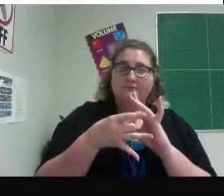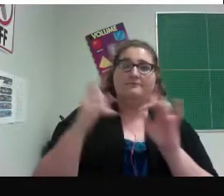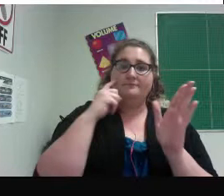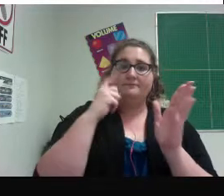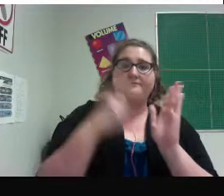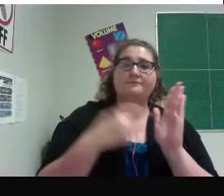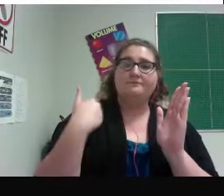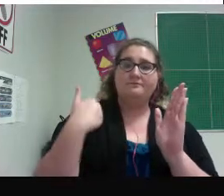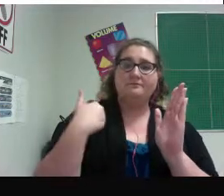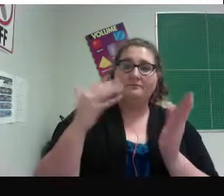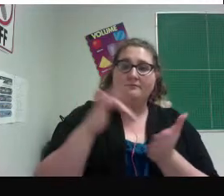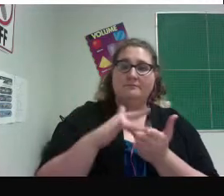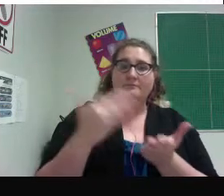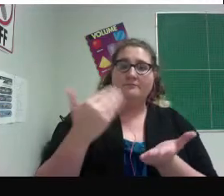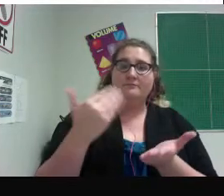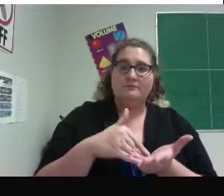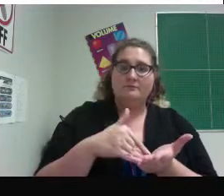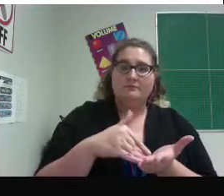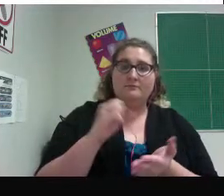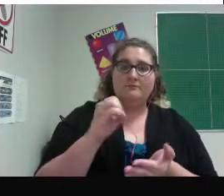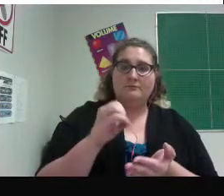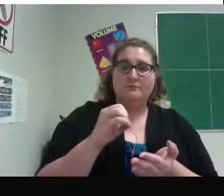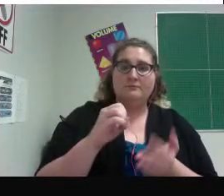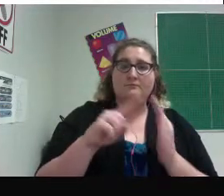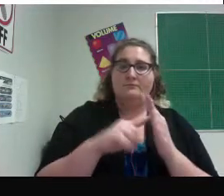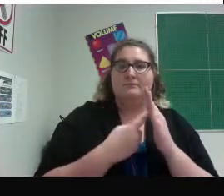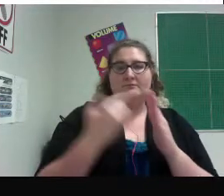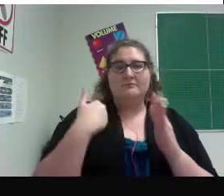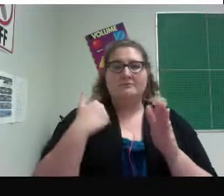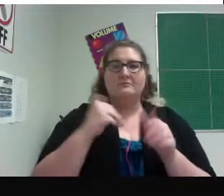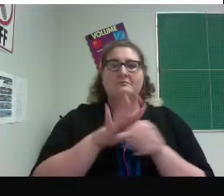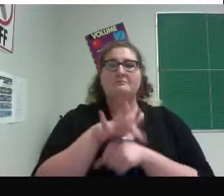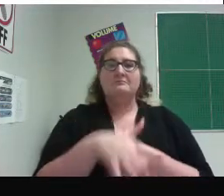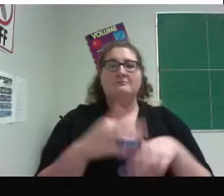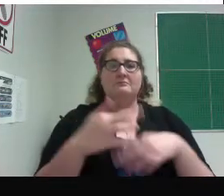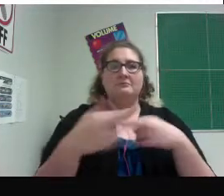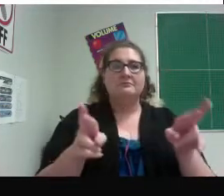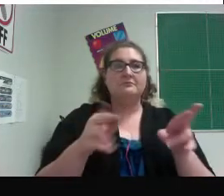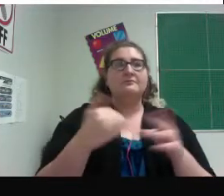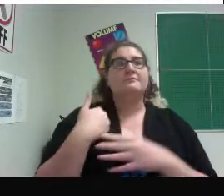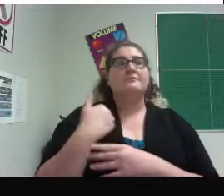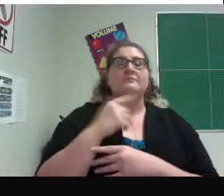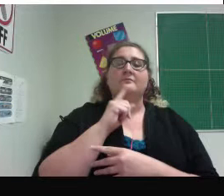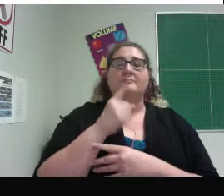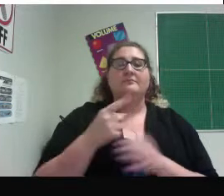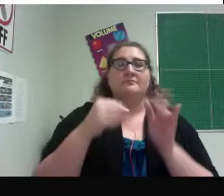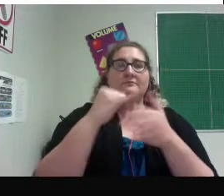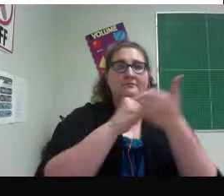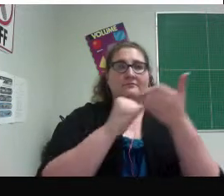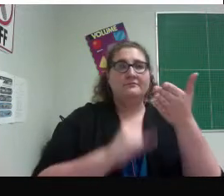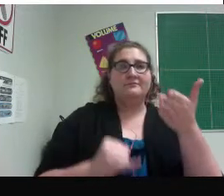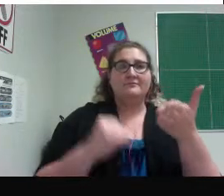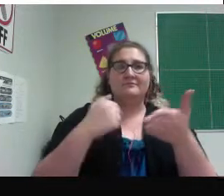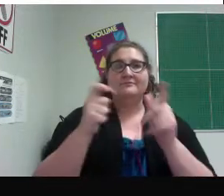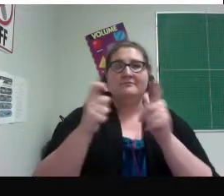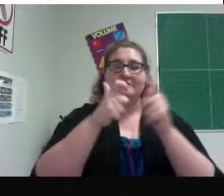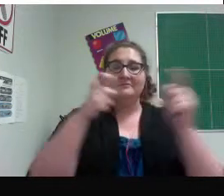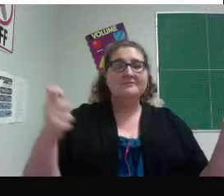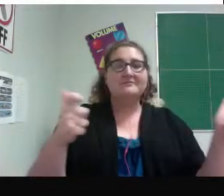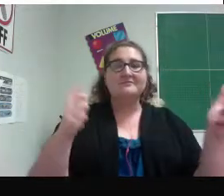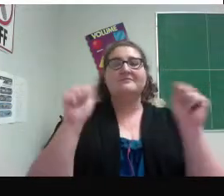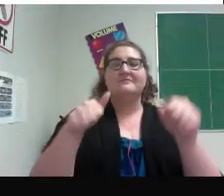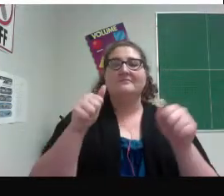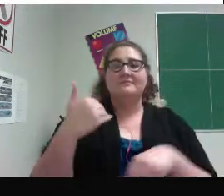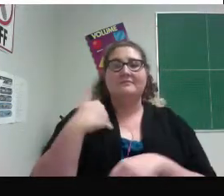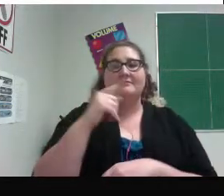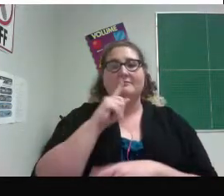notice we have midpoints again here. So we're going to start off, and I'm going to come over here so I have plenty of room. You'll want to make sure you draw this fairly